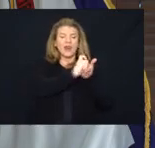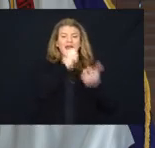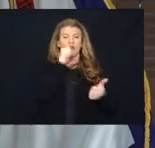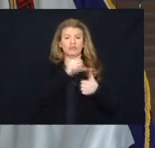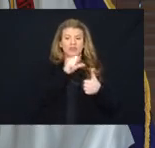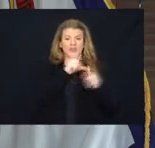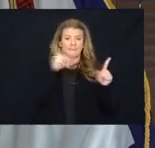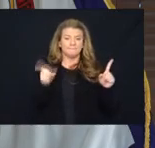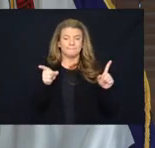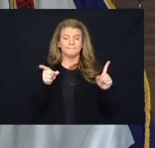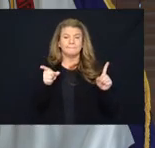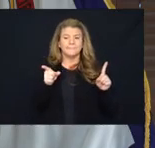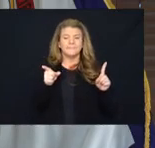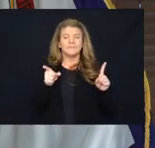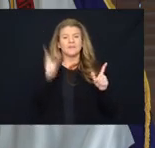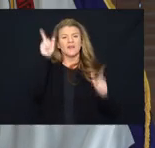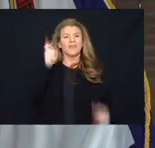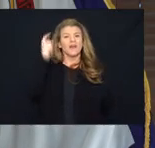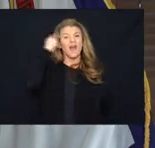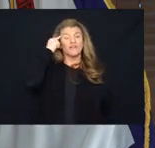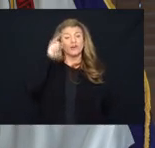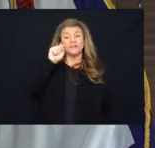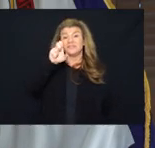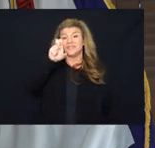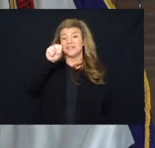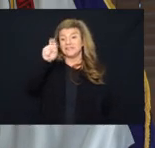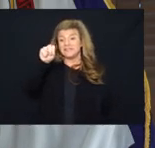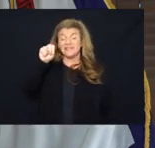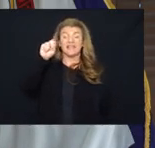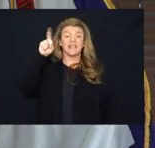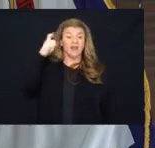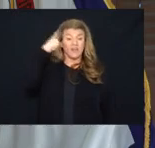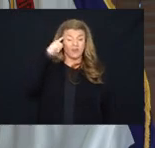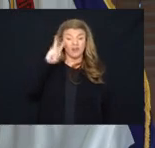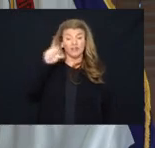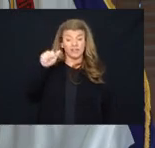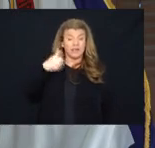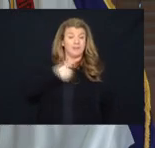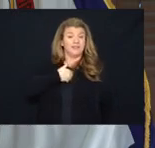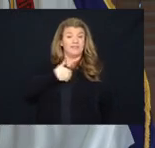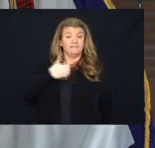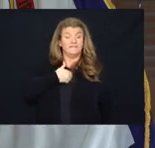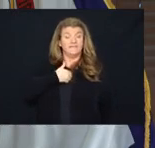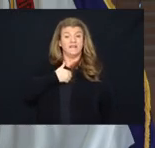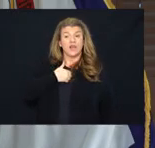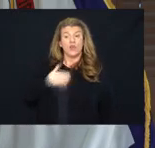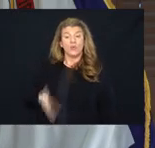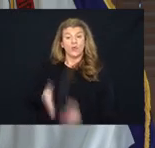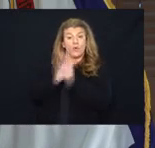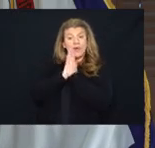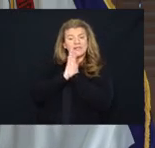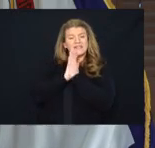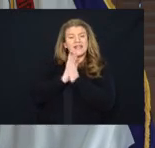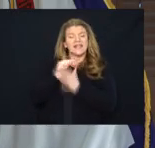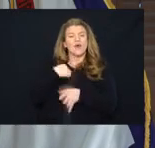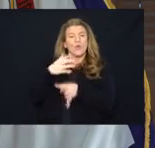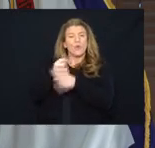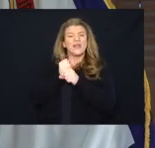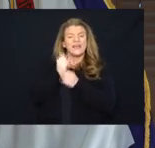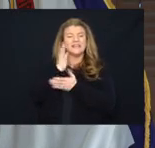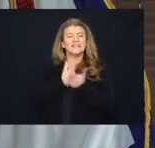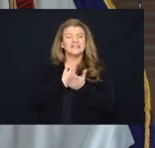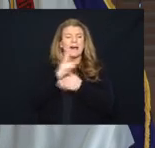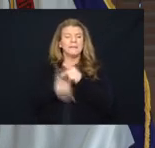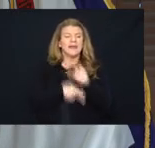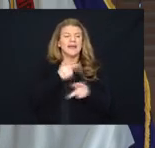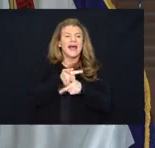the governor of Tennessee, the governor of Virginia, and myself, and requesting that we get some kind of relief